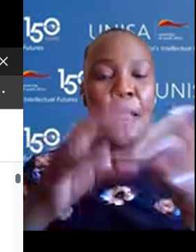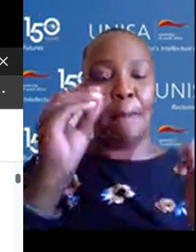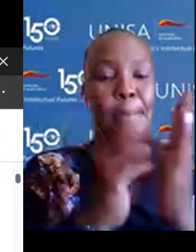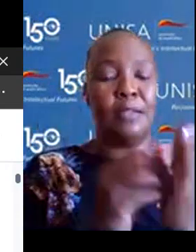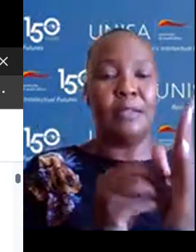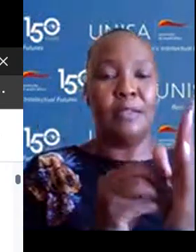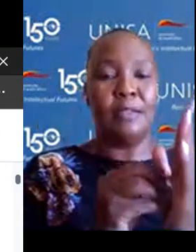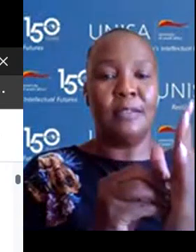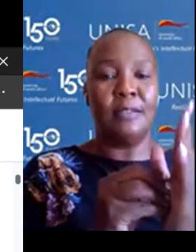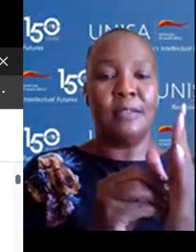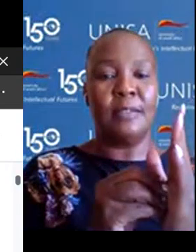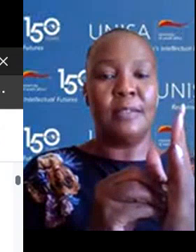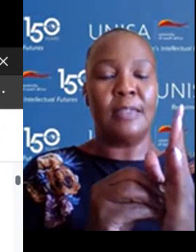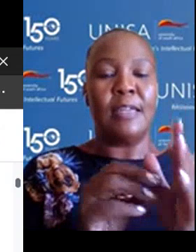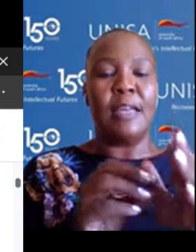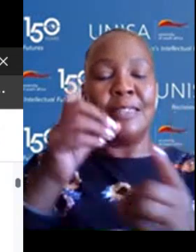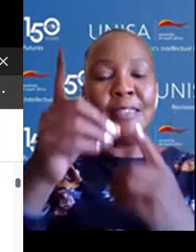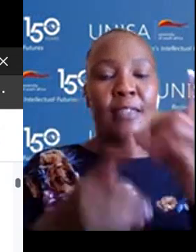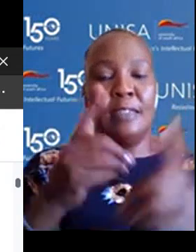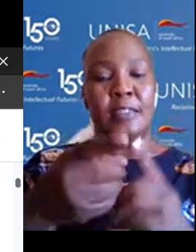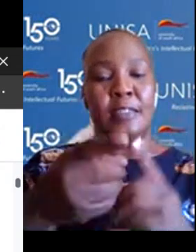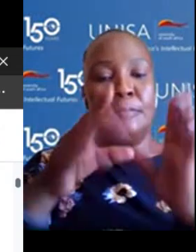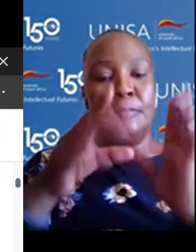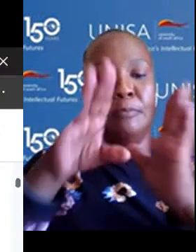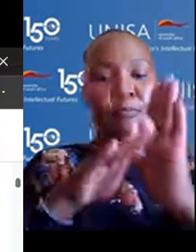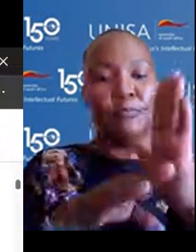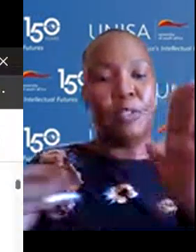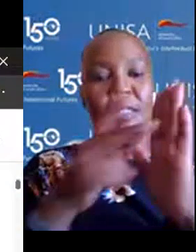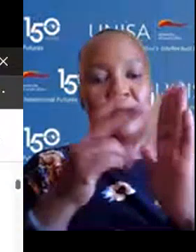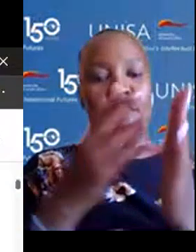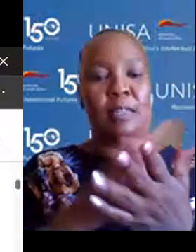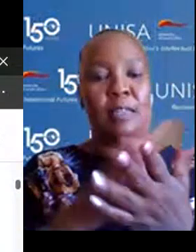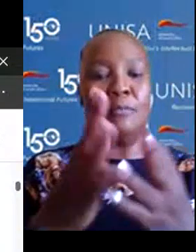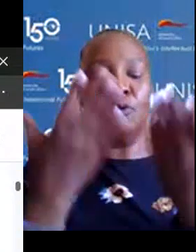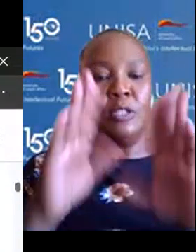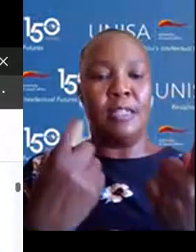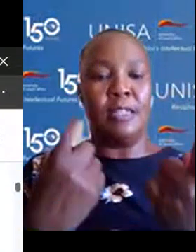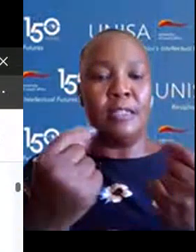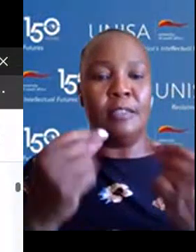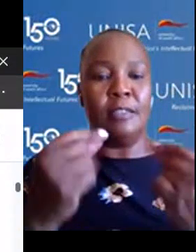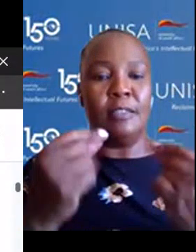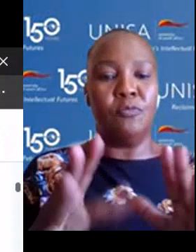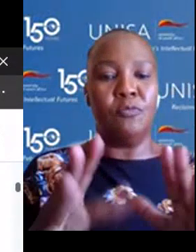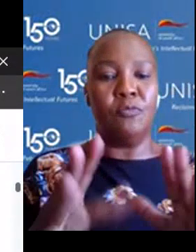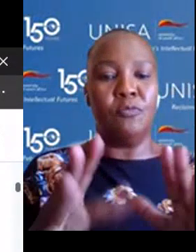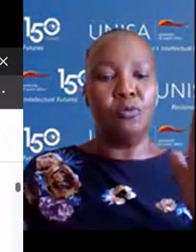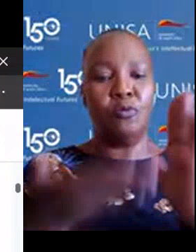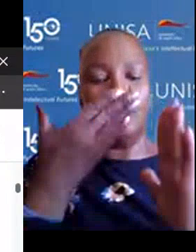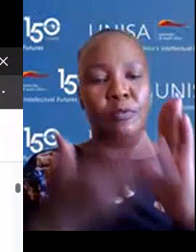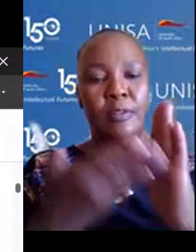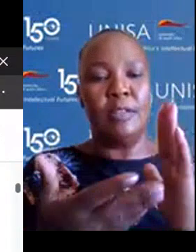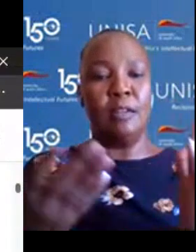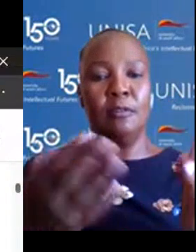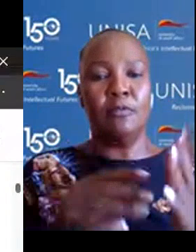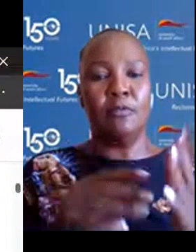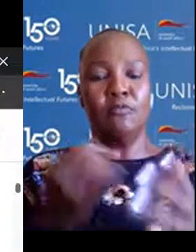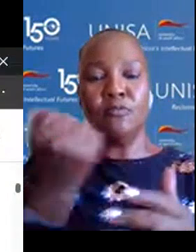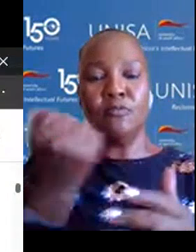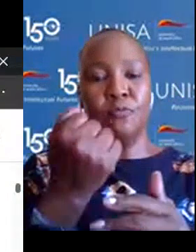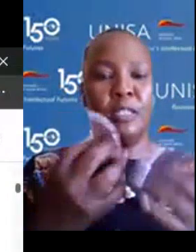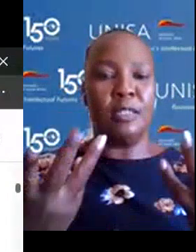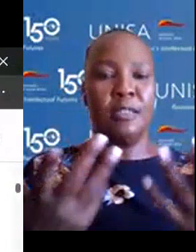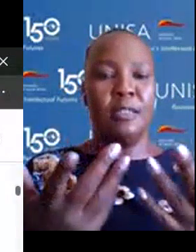below. So what we would have seen is other students have already done this, and you can actually see, well, that's incorrect, but you can see